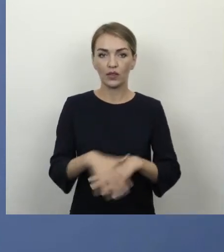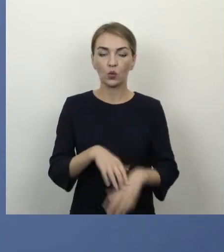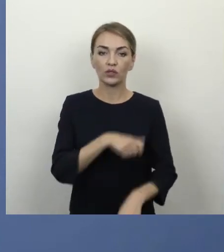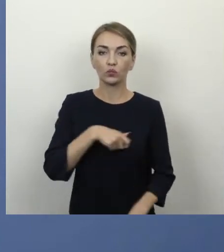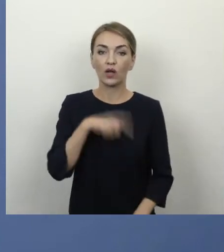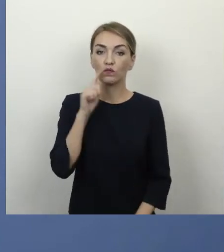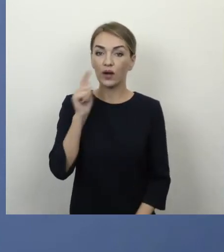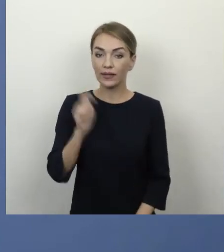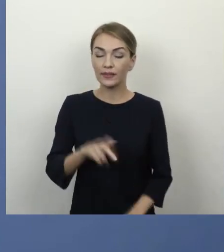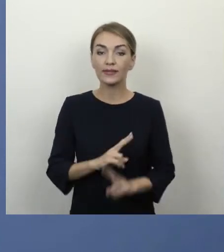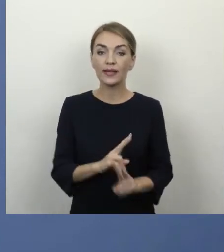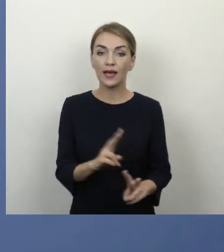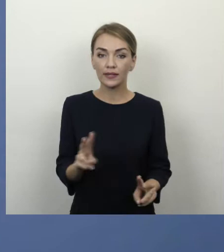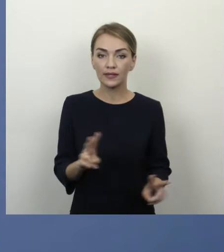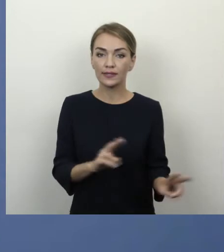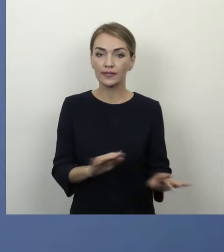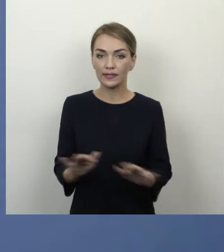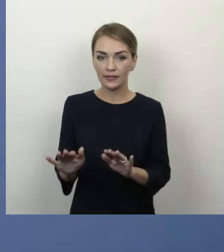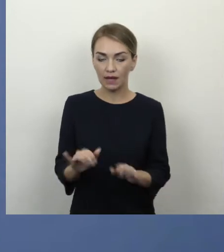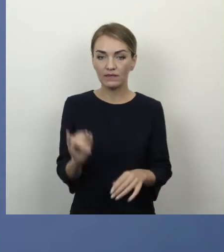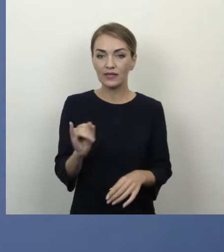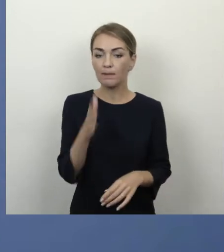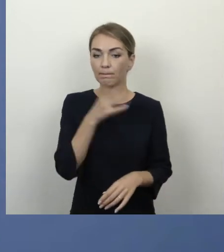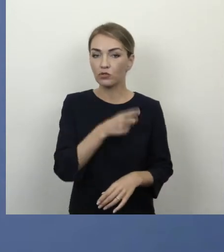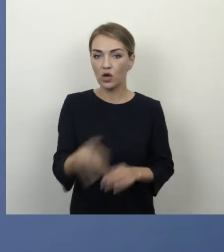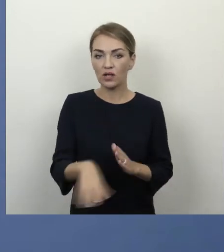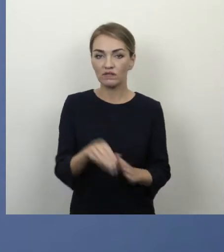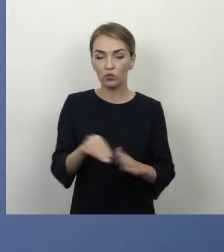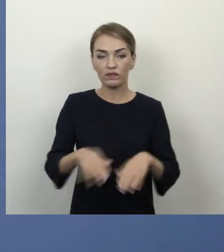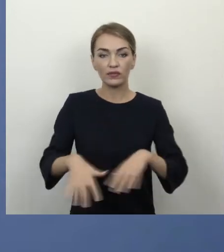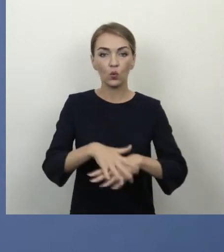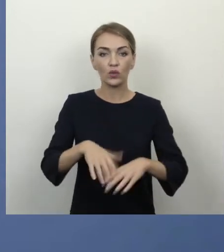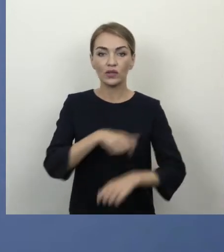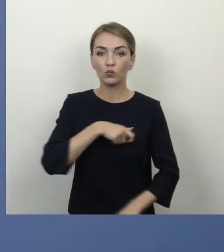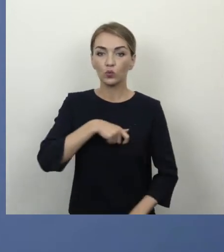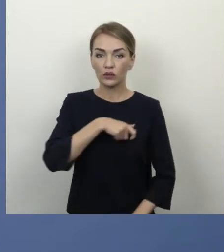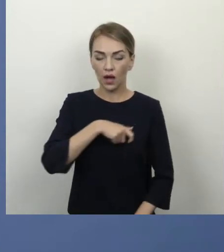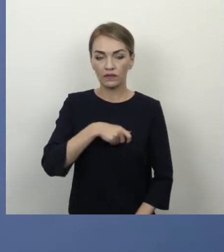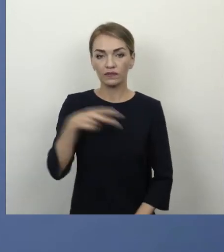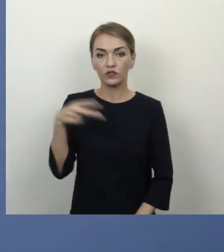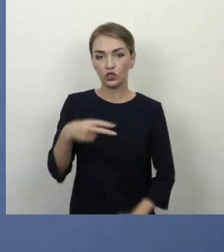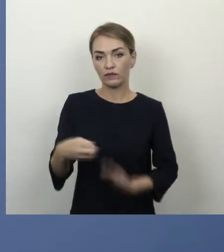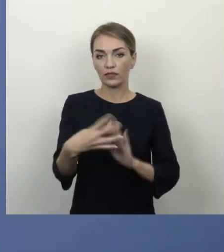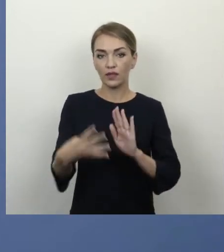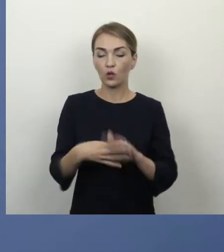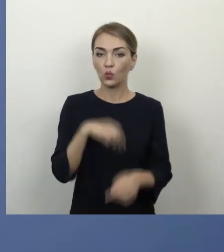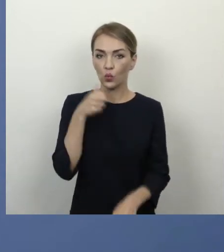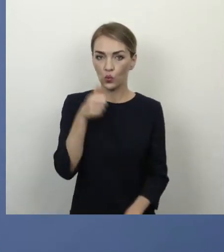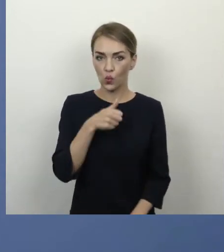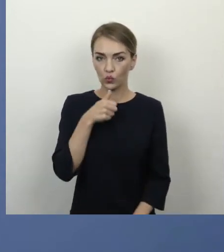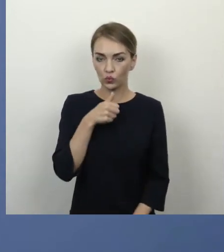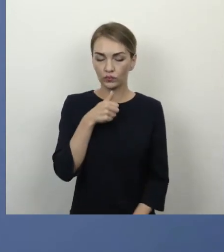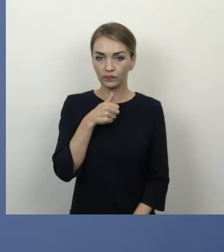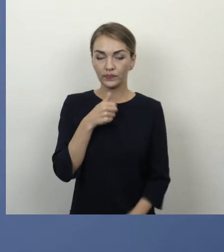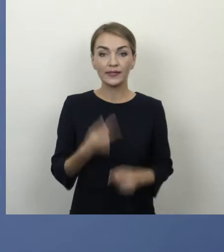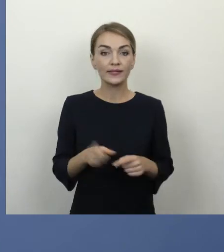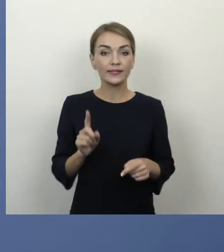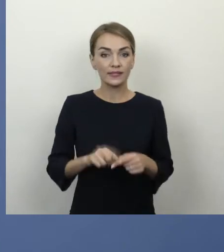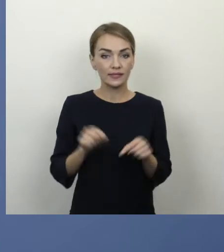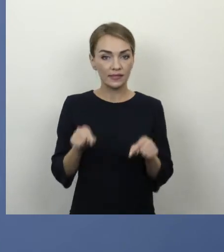of the Parliament based on the law on election of People's Deputies of Ukraine, which had effect